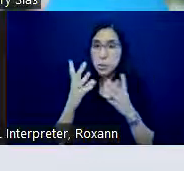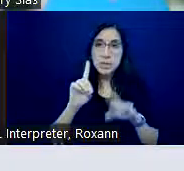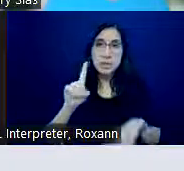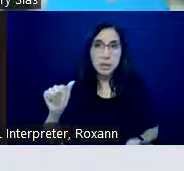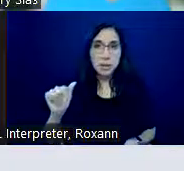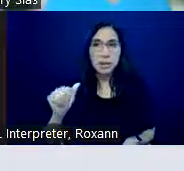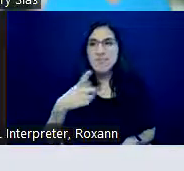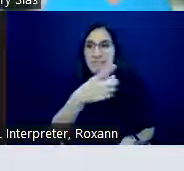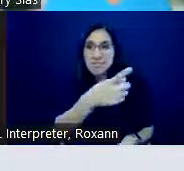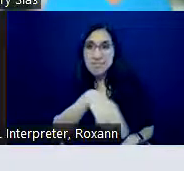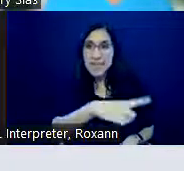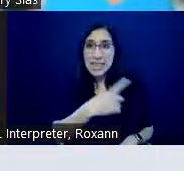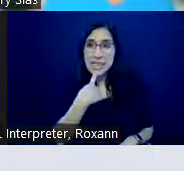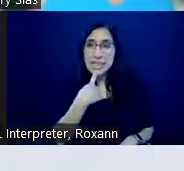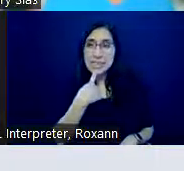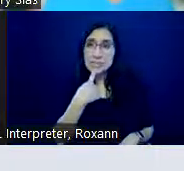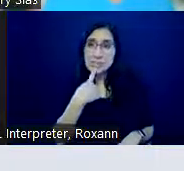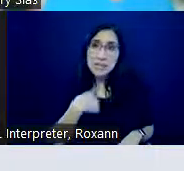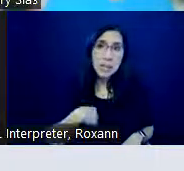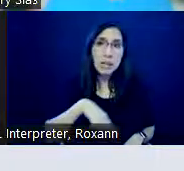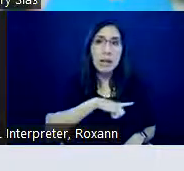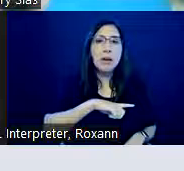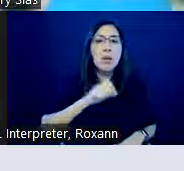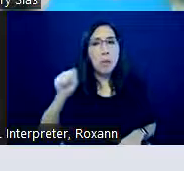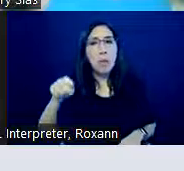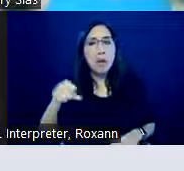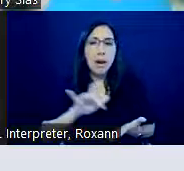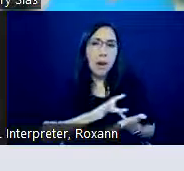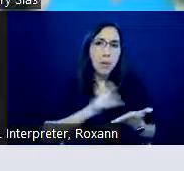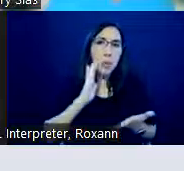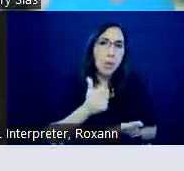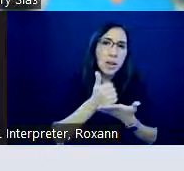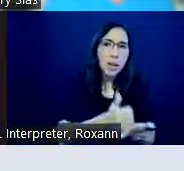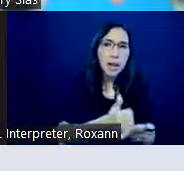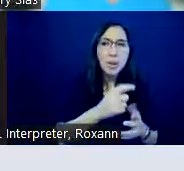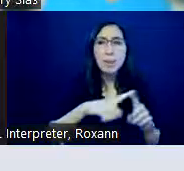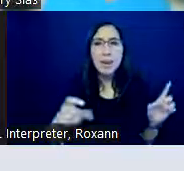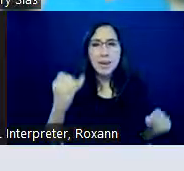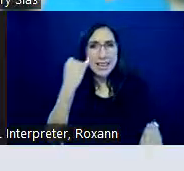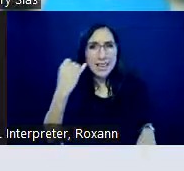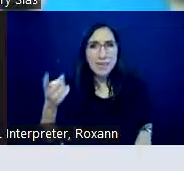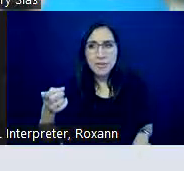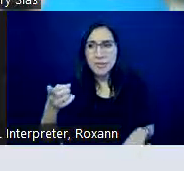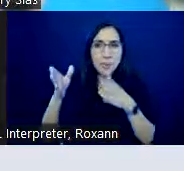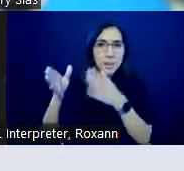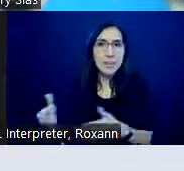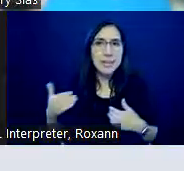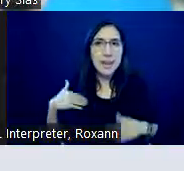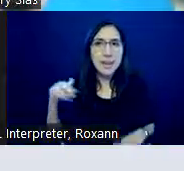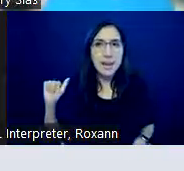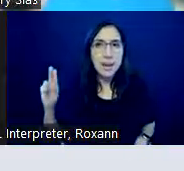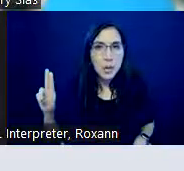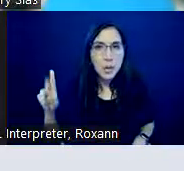issues beyond, to make it easier for a deaf person and easier for a person with autism? Like, how do you approach a situation like that to say,